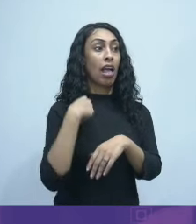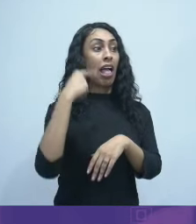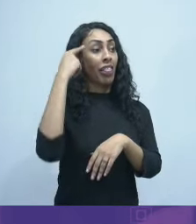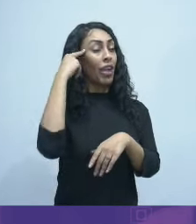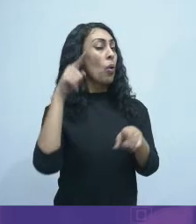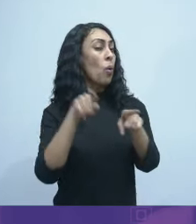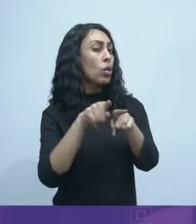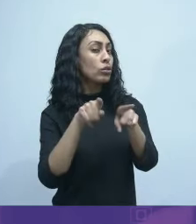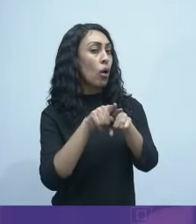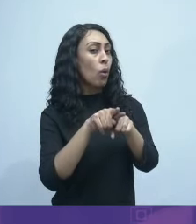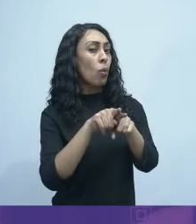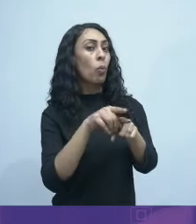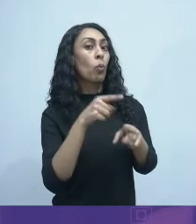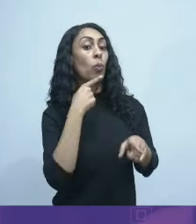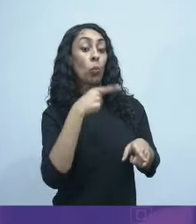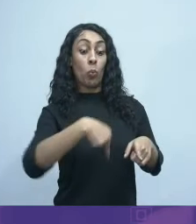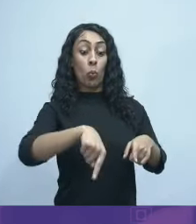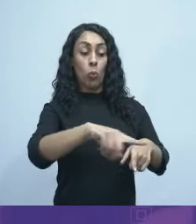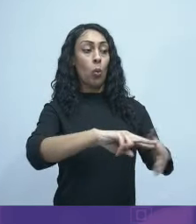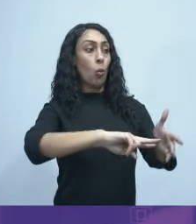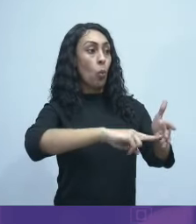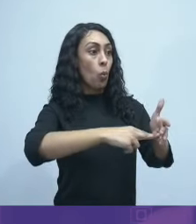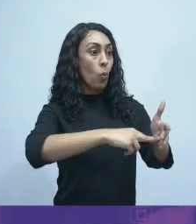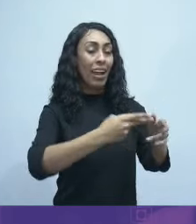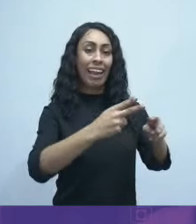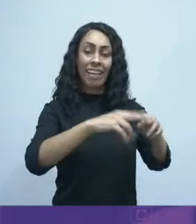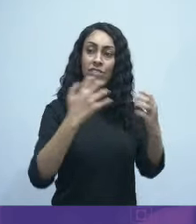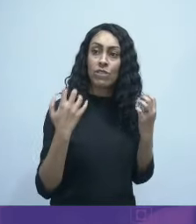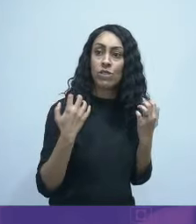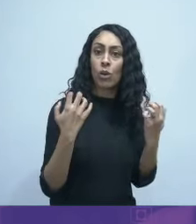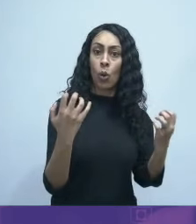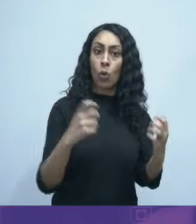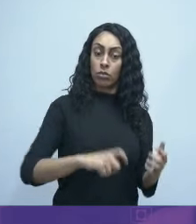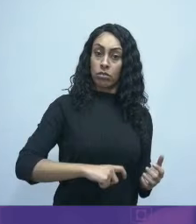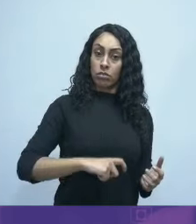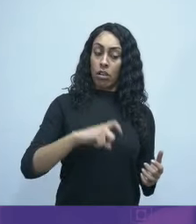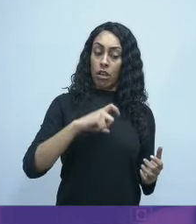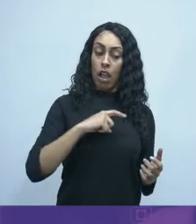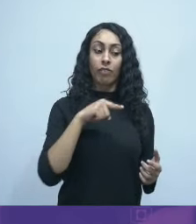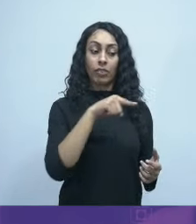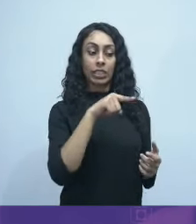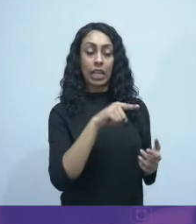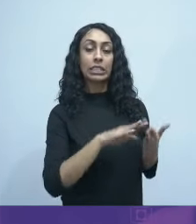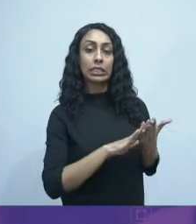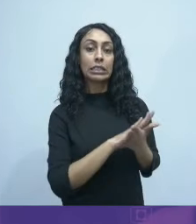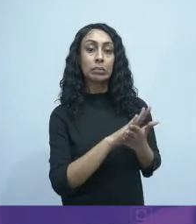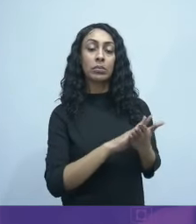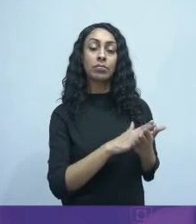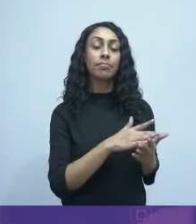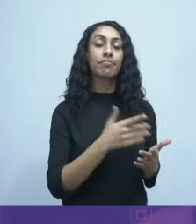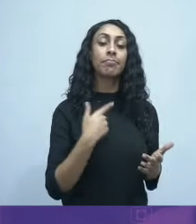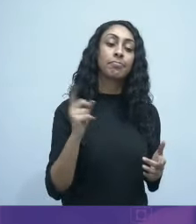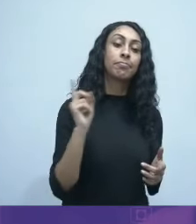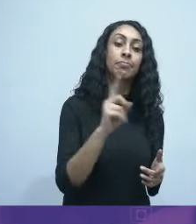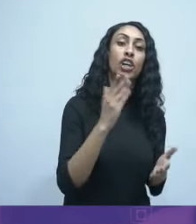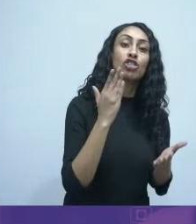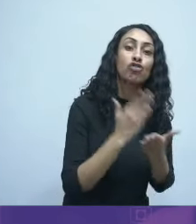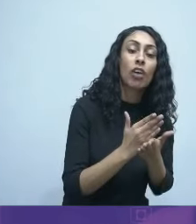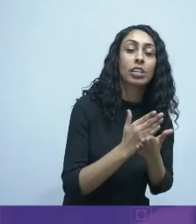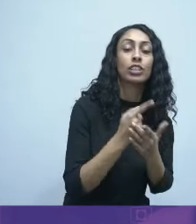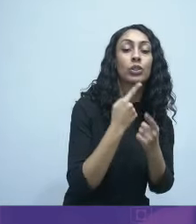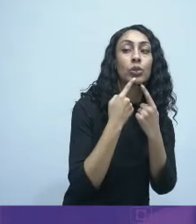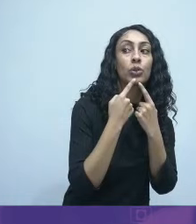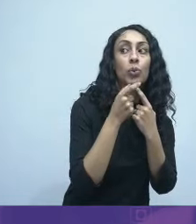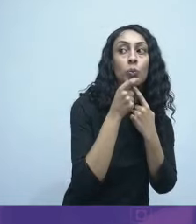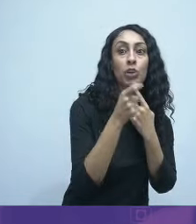also it's about what you say as an organisation, because if audiences are confident in you as an organisation, then they're more likely, we talked about the trust word earlier,